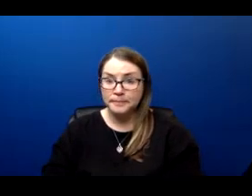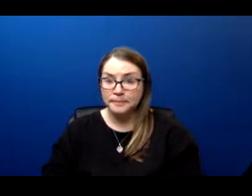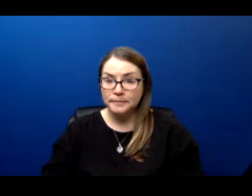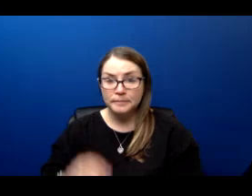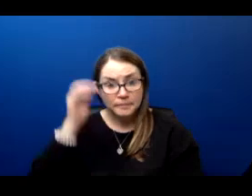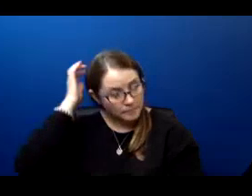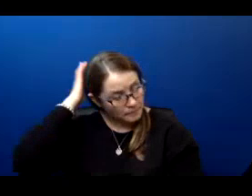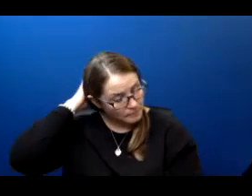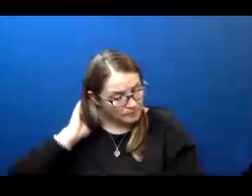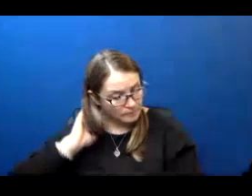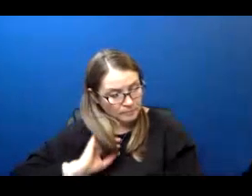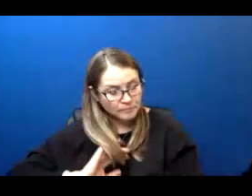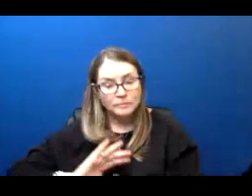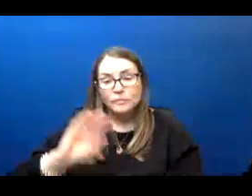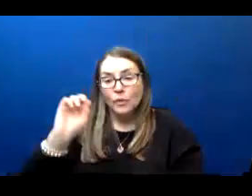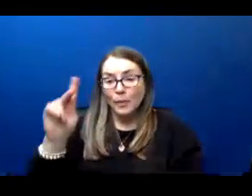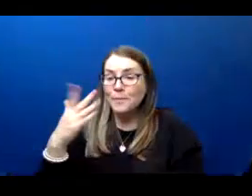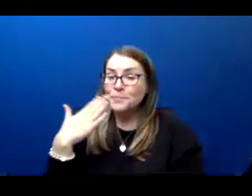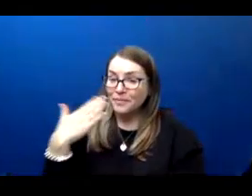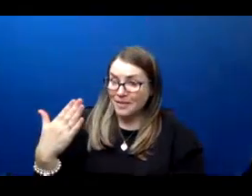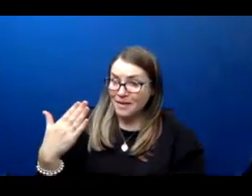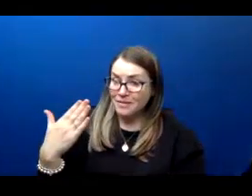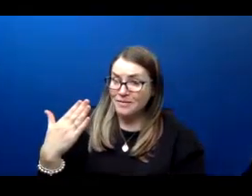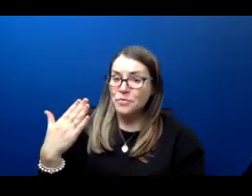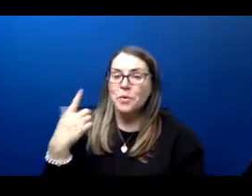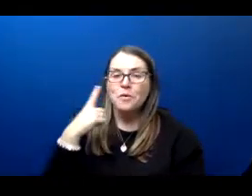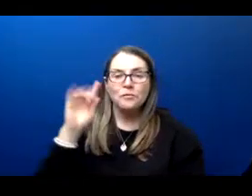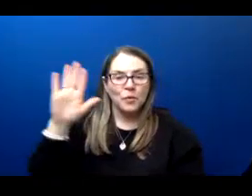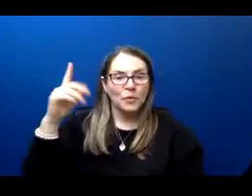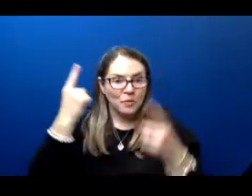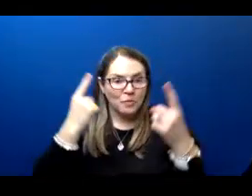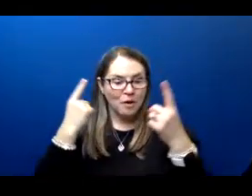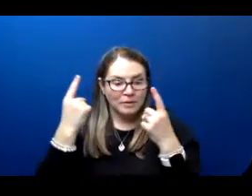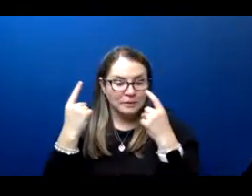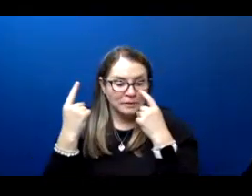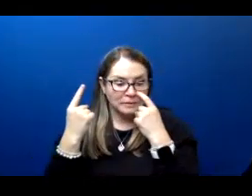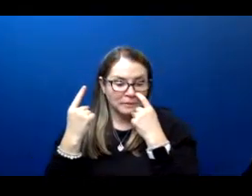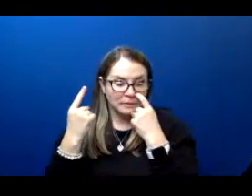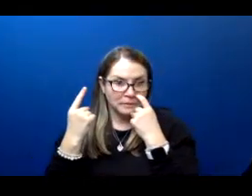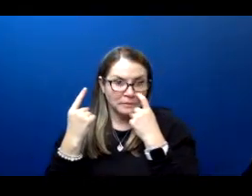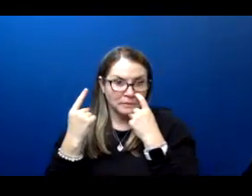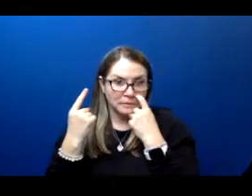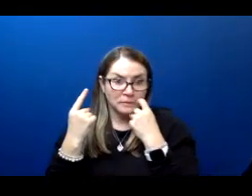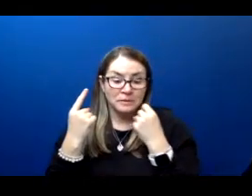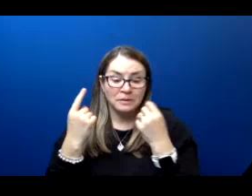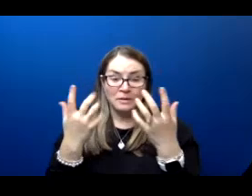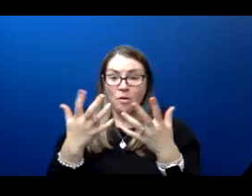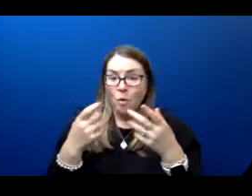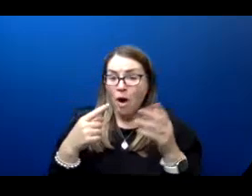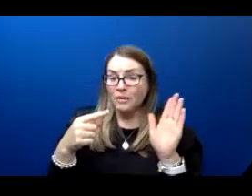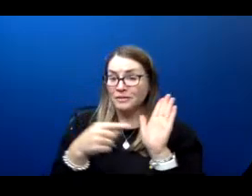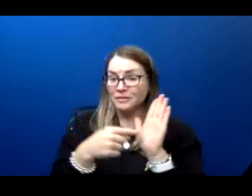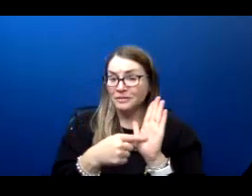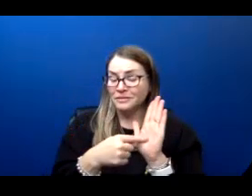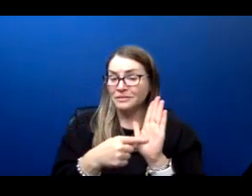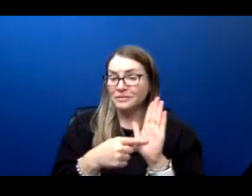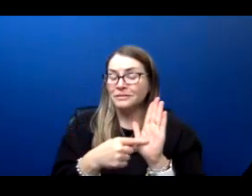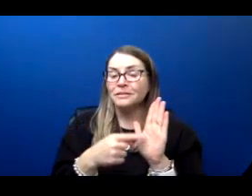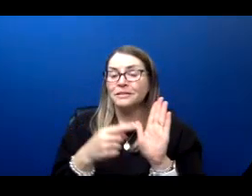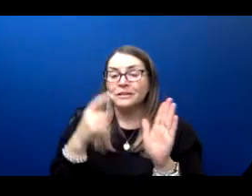Thank you so much, Bishop Bonnie Radden, for your thoughts there. I wanted to quickly highlight before any